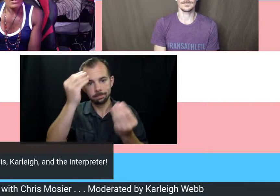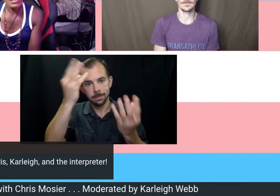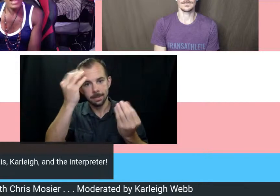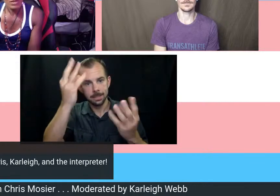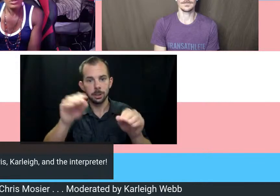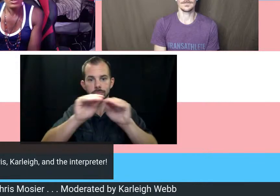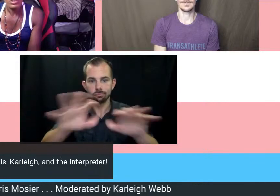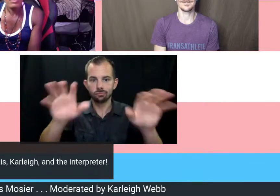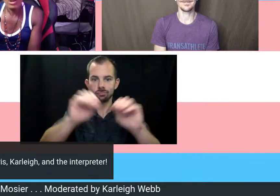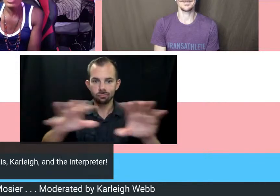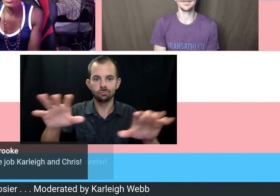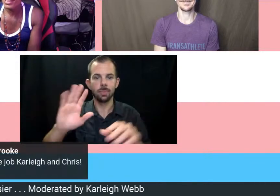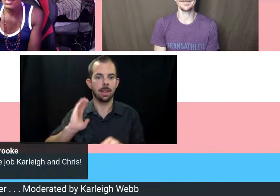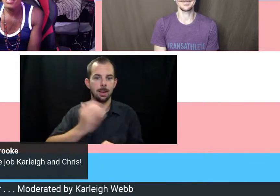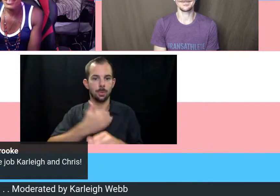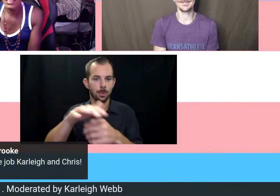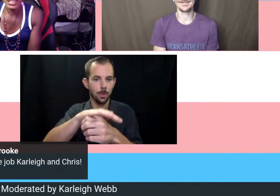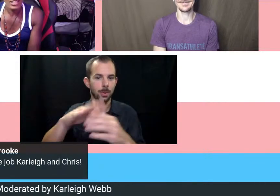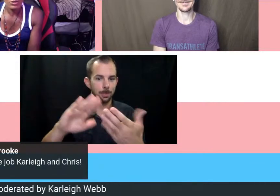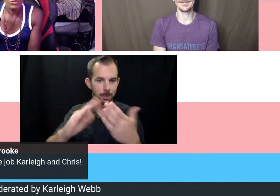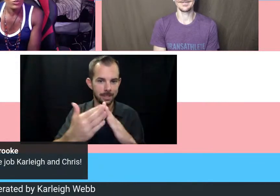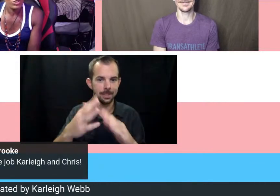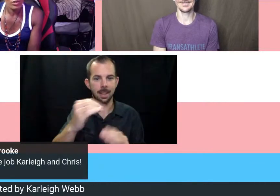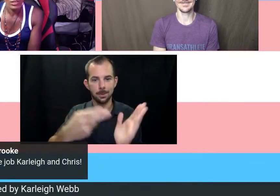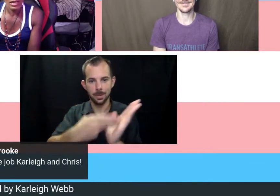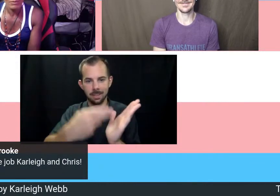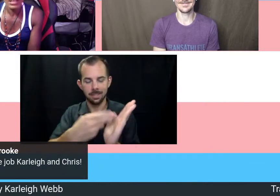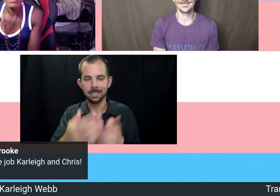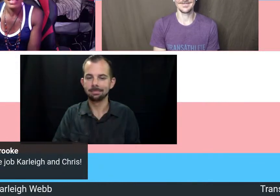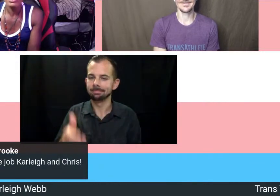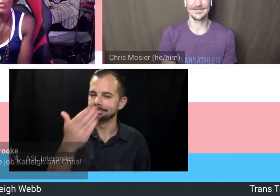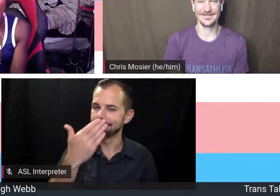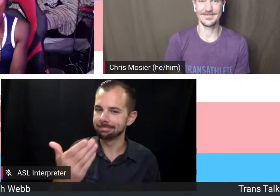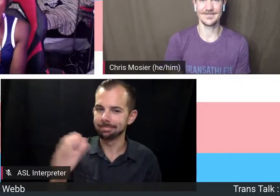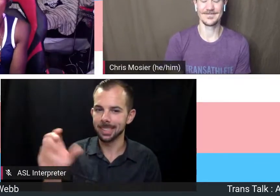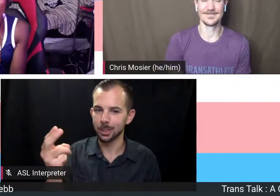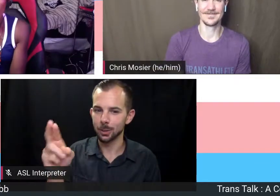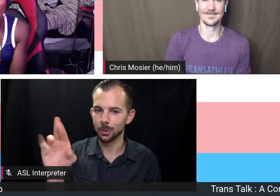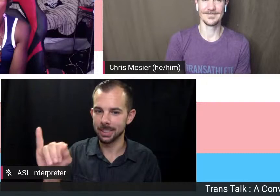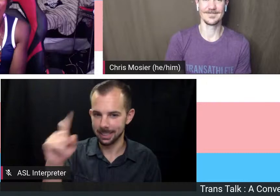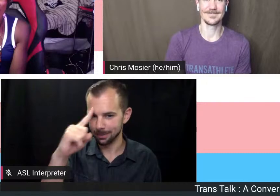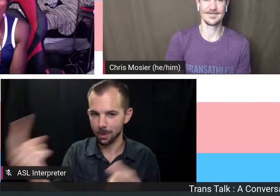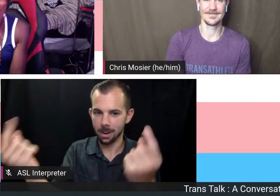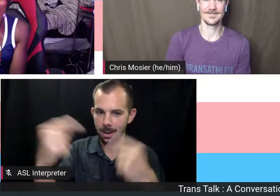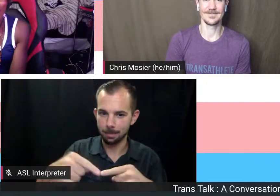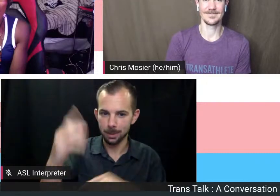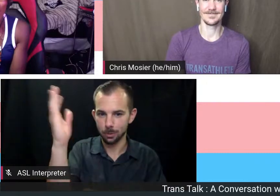That was our night with Chris Mosier. And thanks again, Chris, for showing up. And thank you all